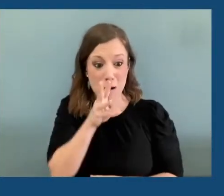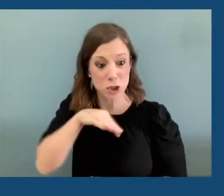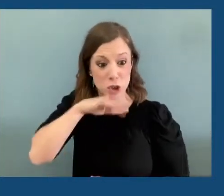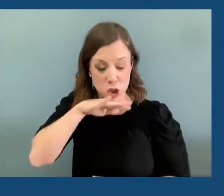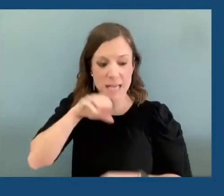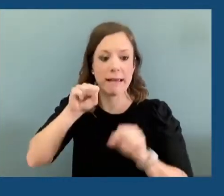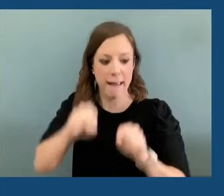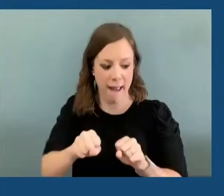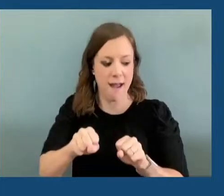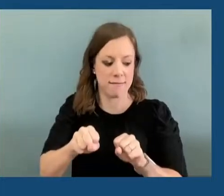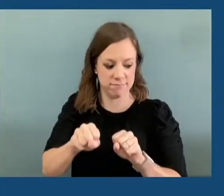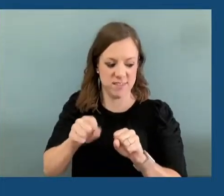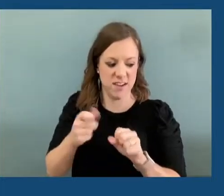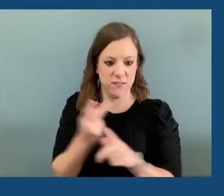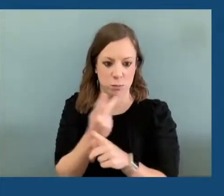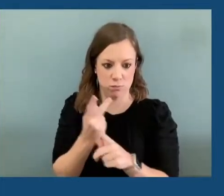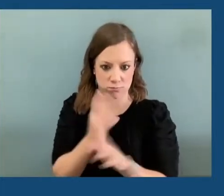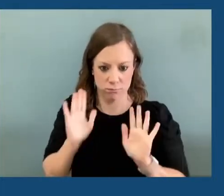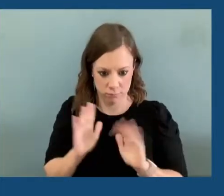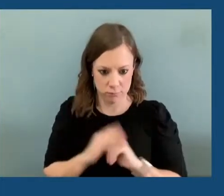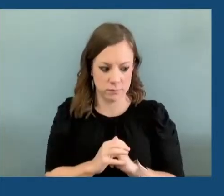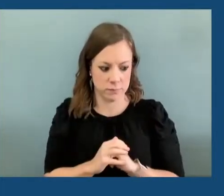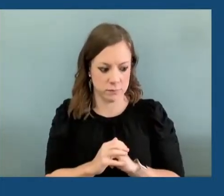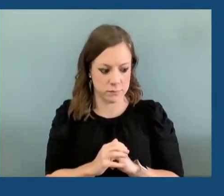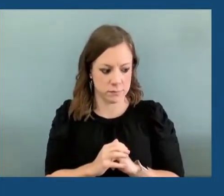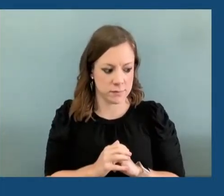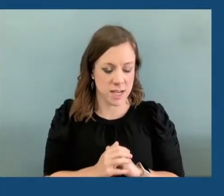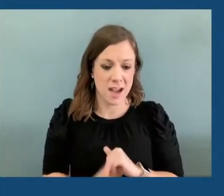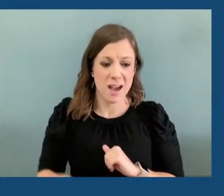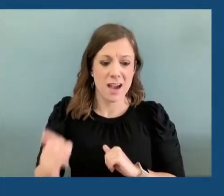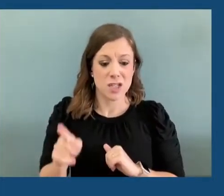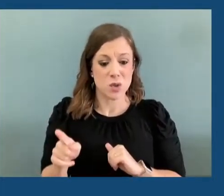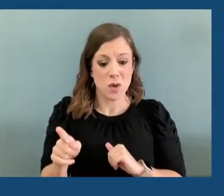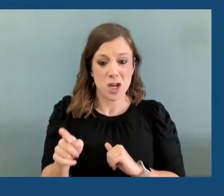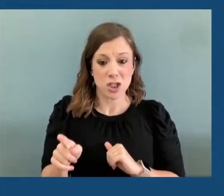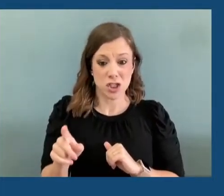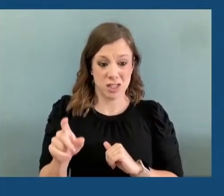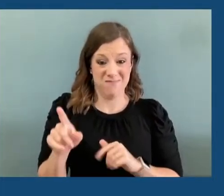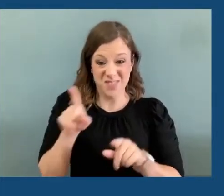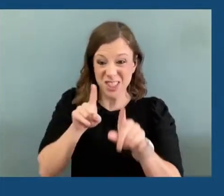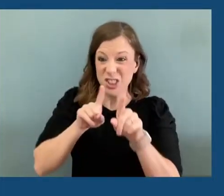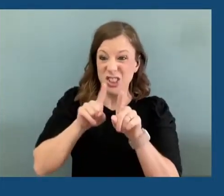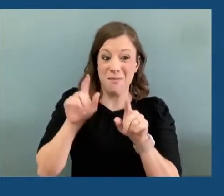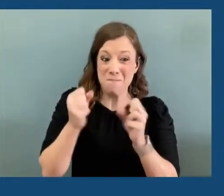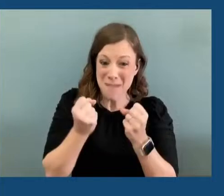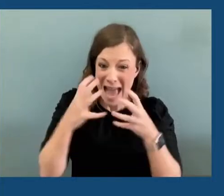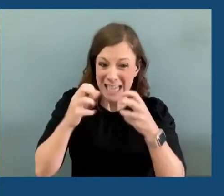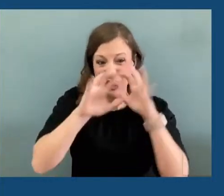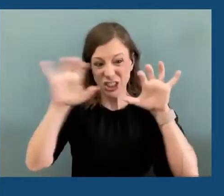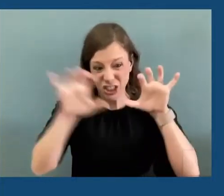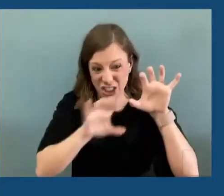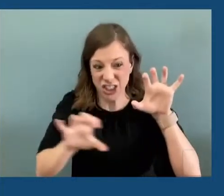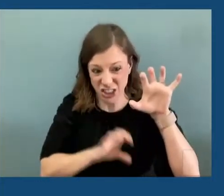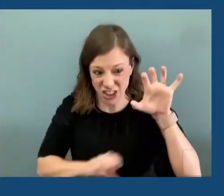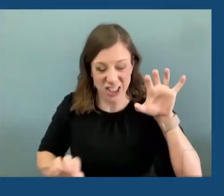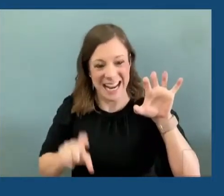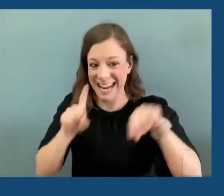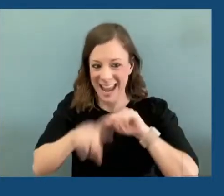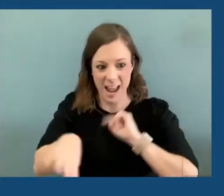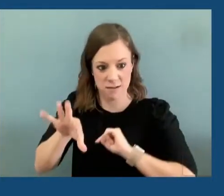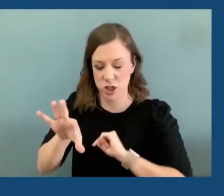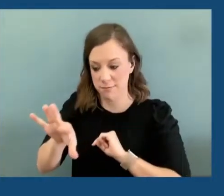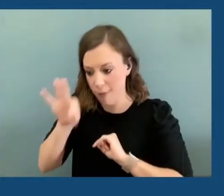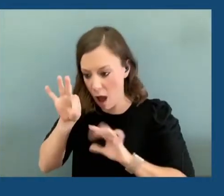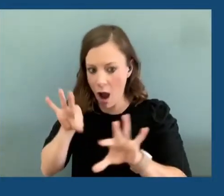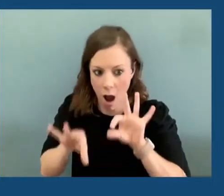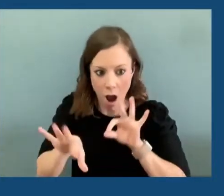frameworks than there are stars in the sky. Sorting through them one by one is going to be too long. So using artificial intelligence, machine learning